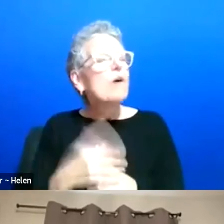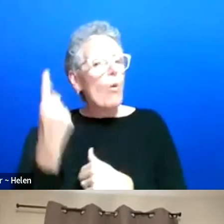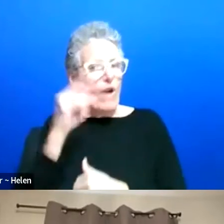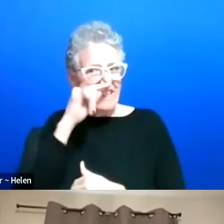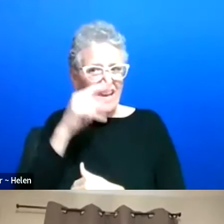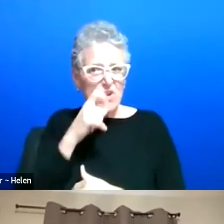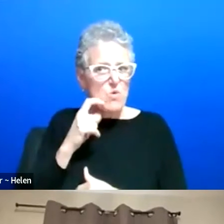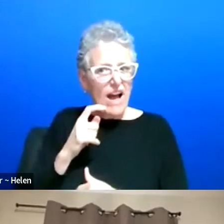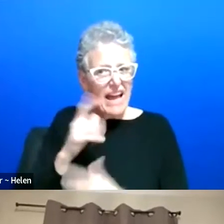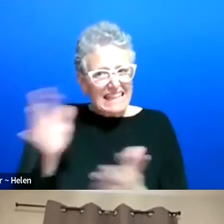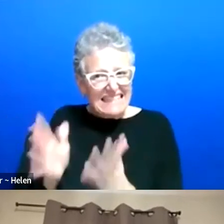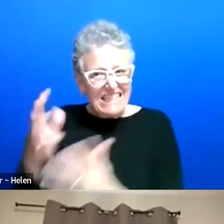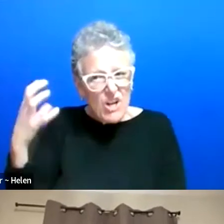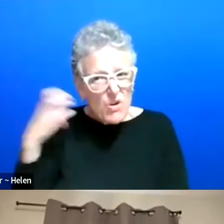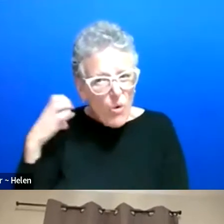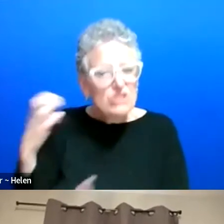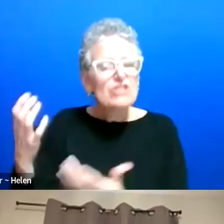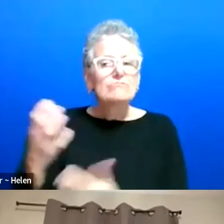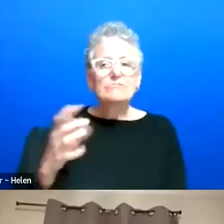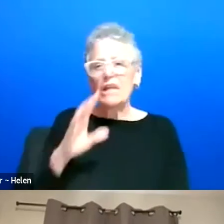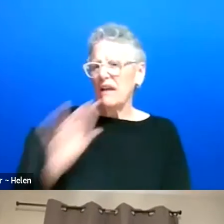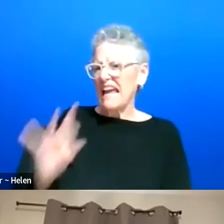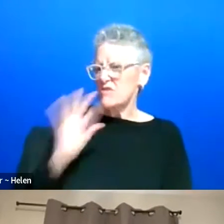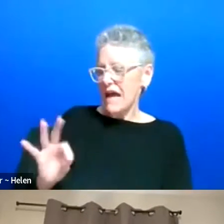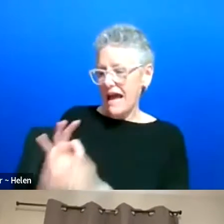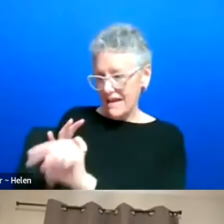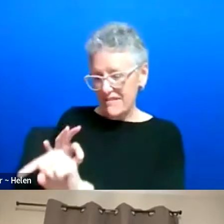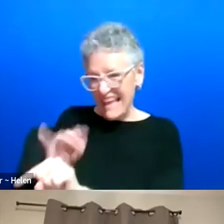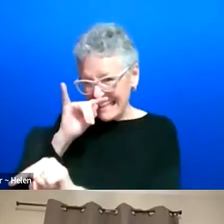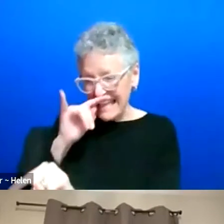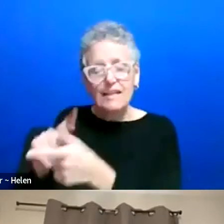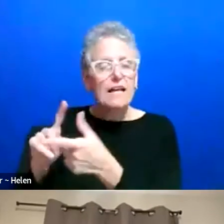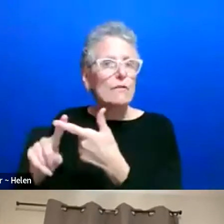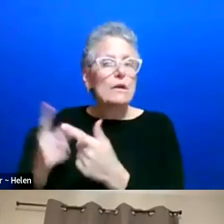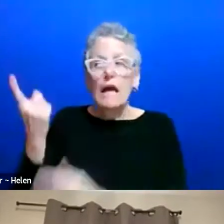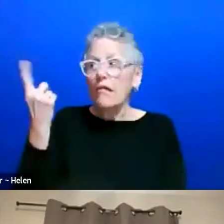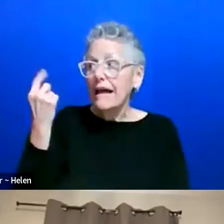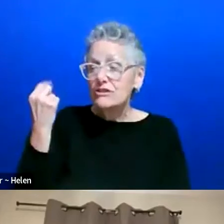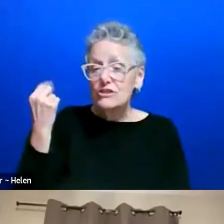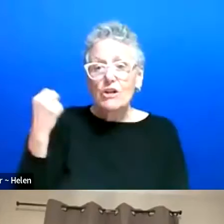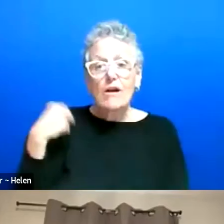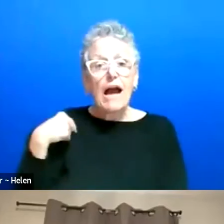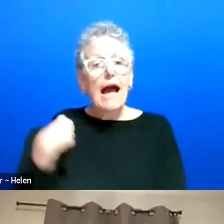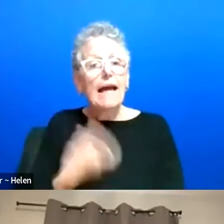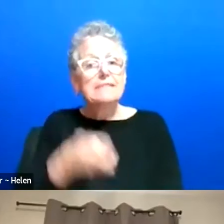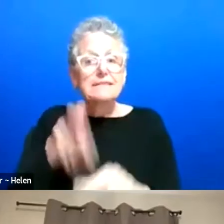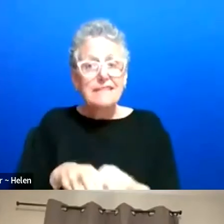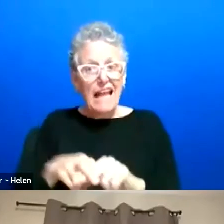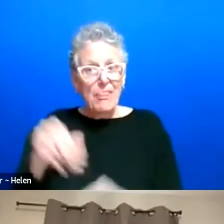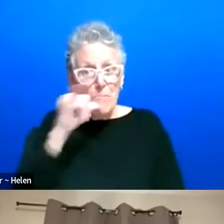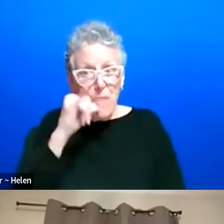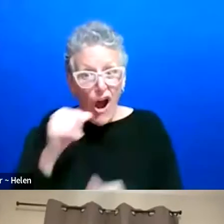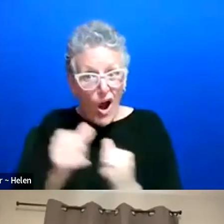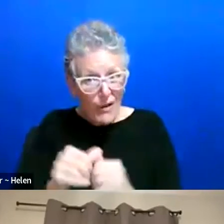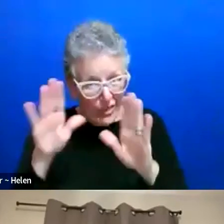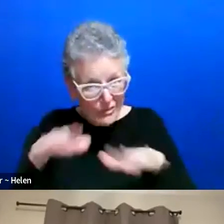I coached, they were like 8 and 9 years old when they started. And then just last year, I was sitting at the bar with them. So it